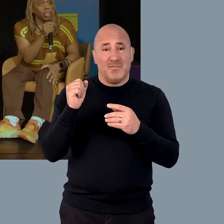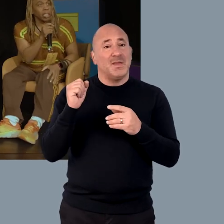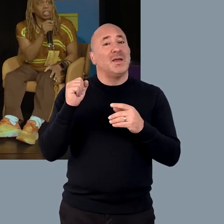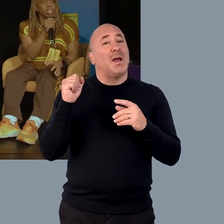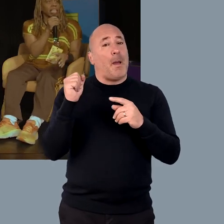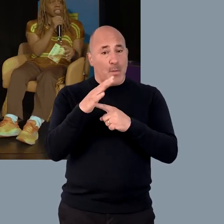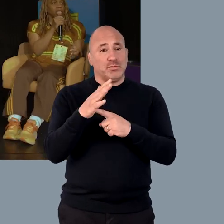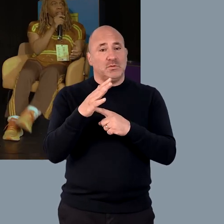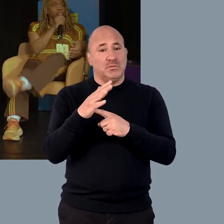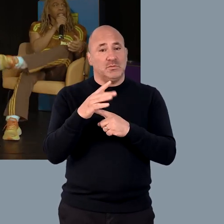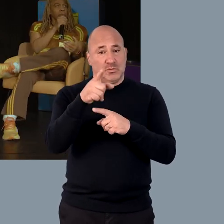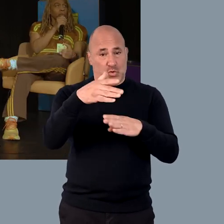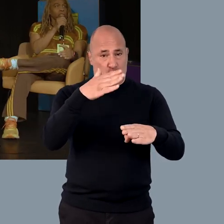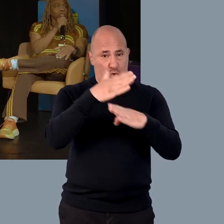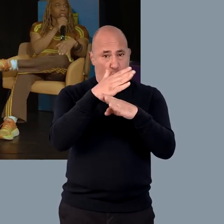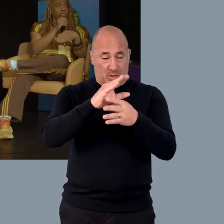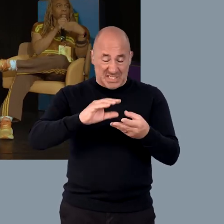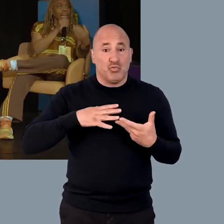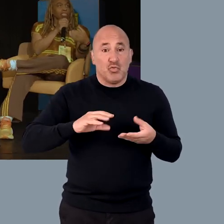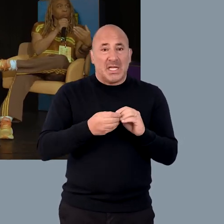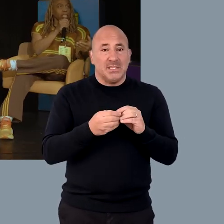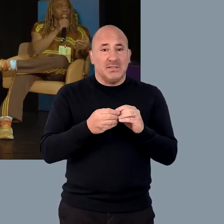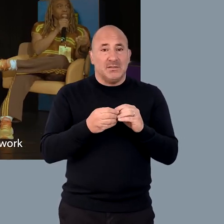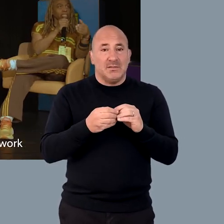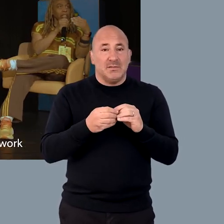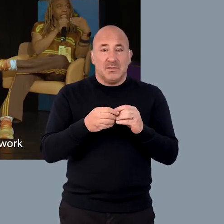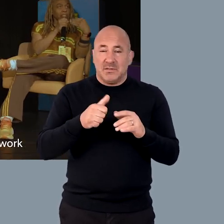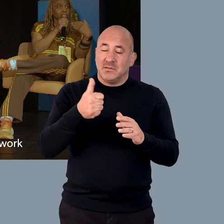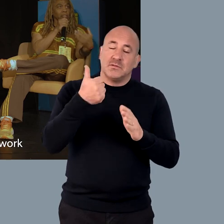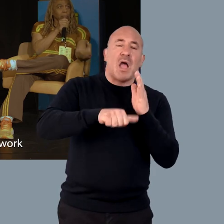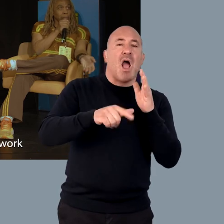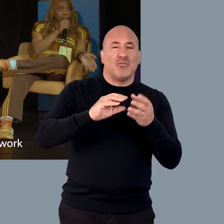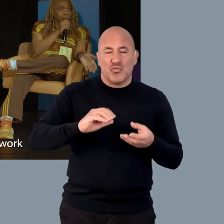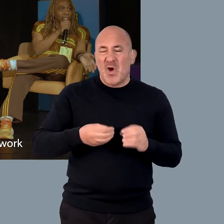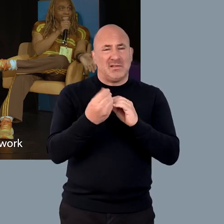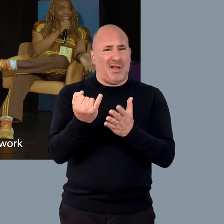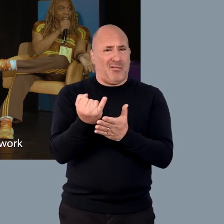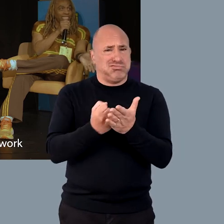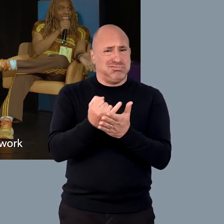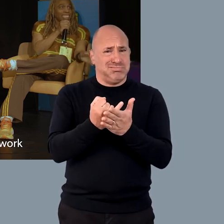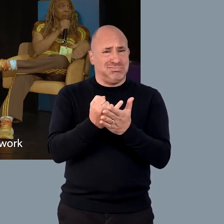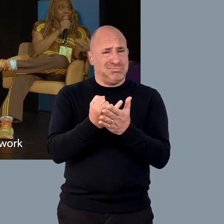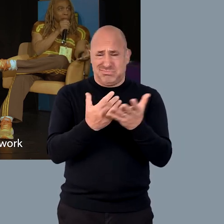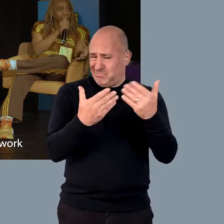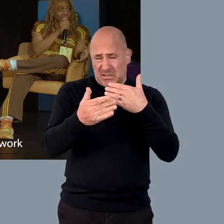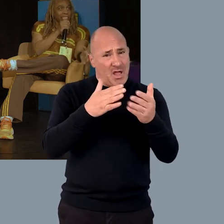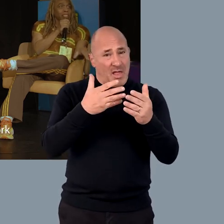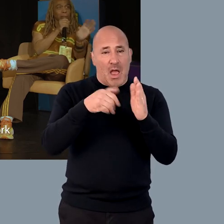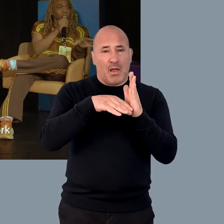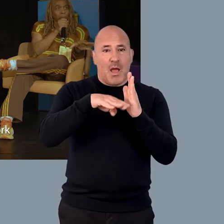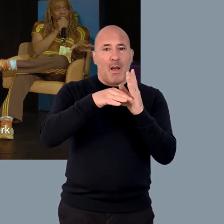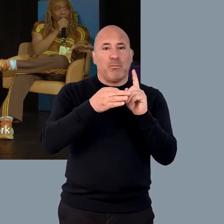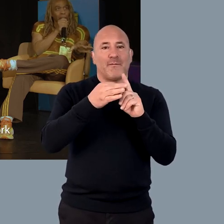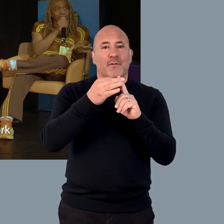create work so it's really important to create work to create bad work at first and then better work